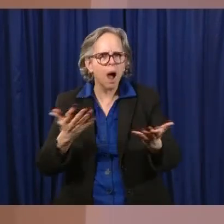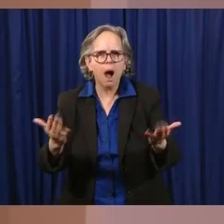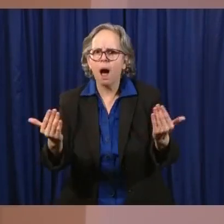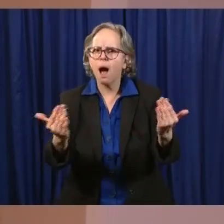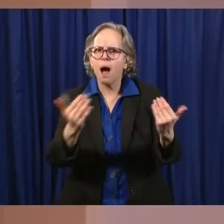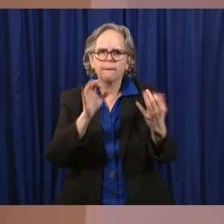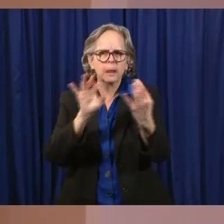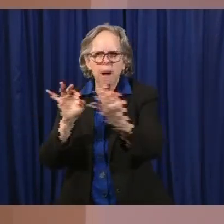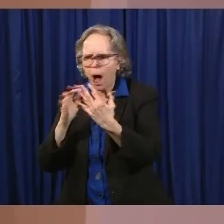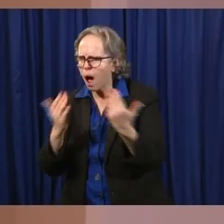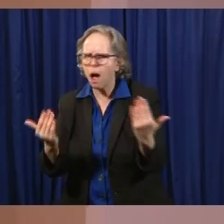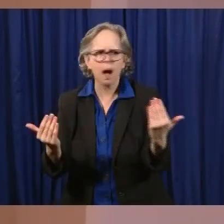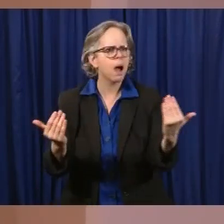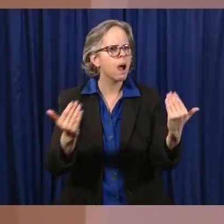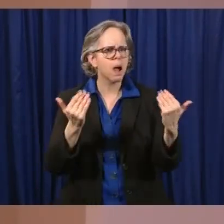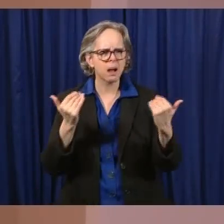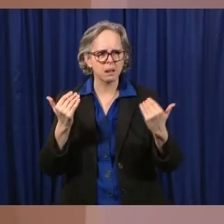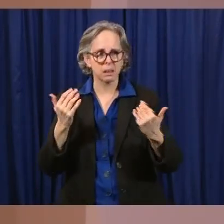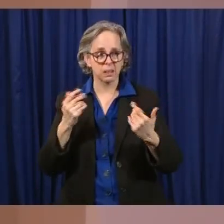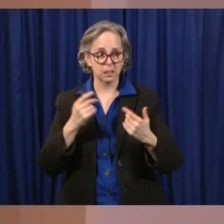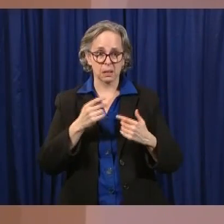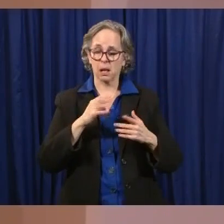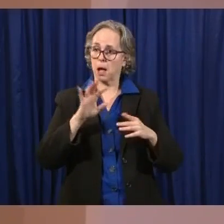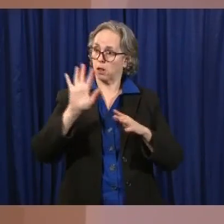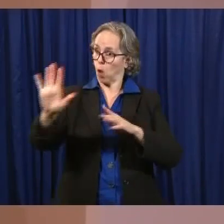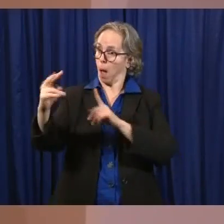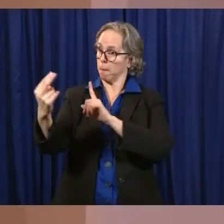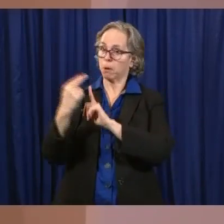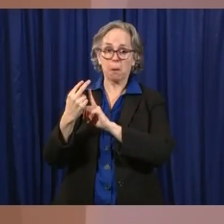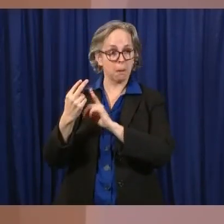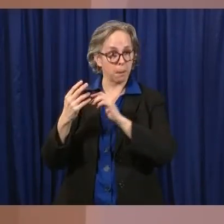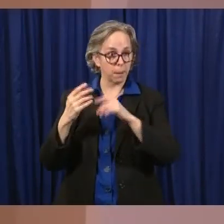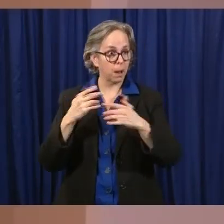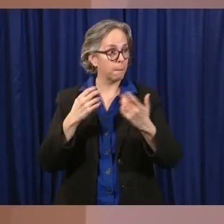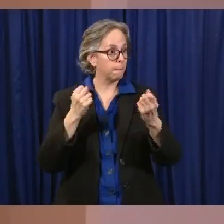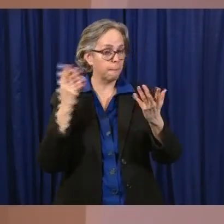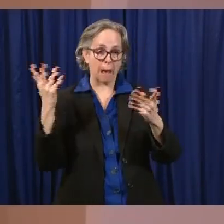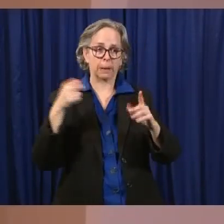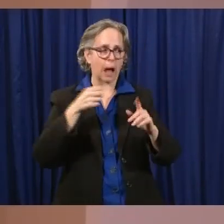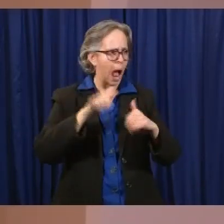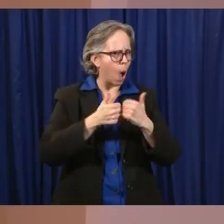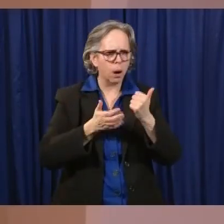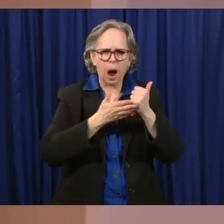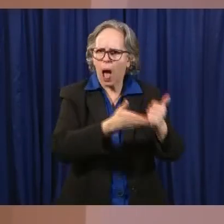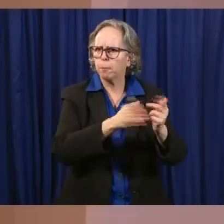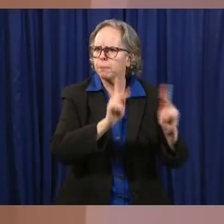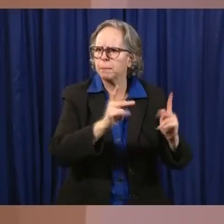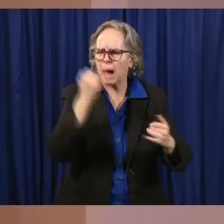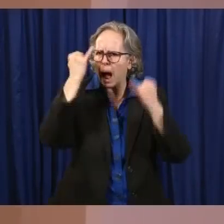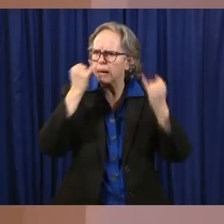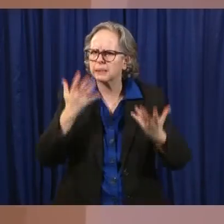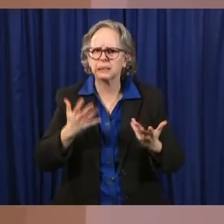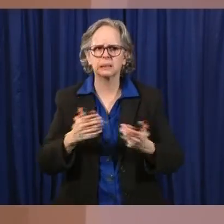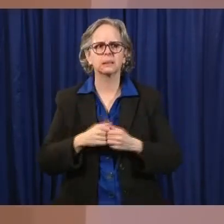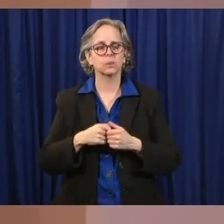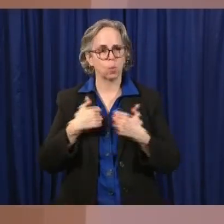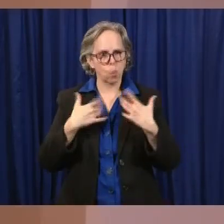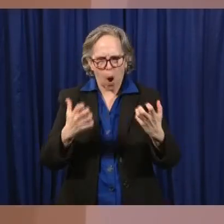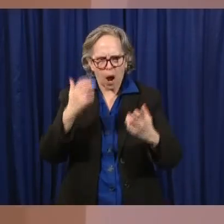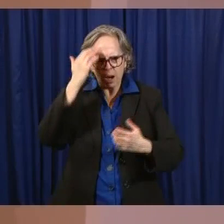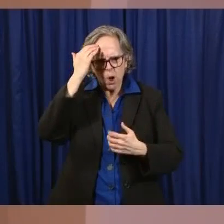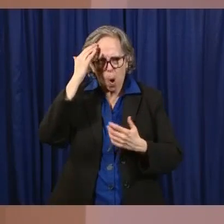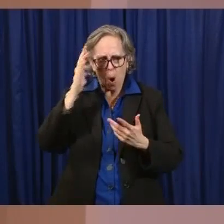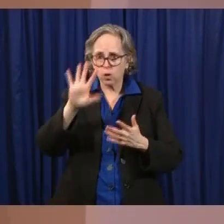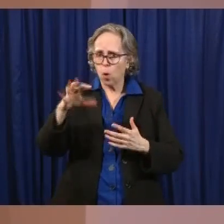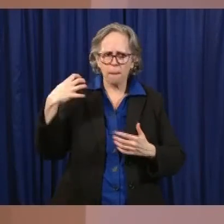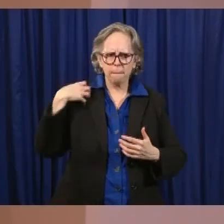about this, not just from a business point of view, but when we get through this, you want to know that you have a place to come back to work to, and that will be